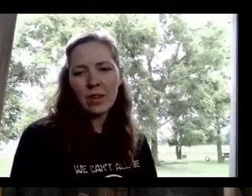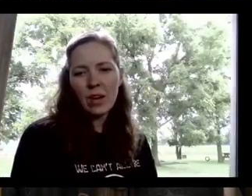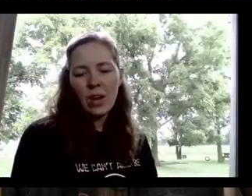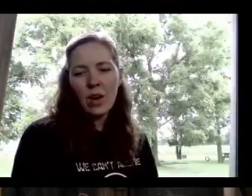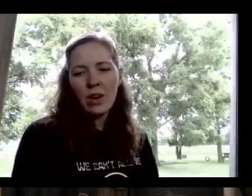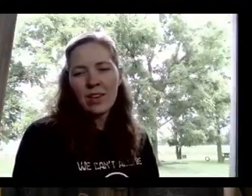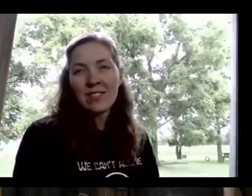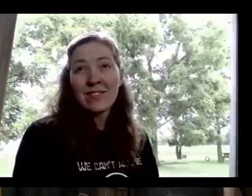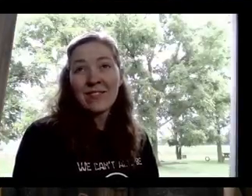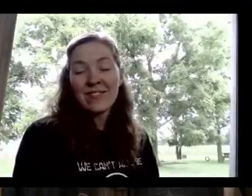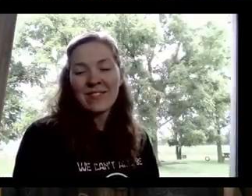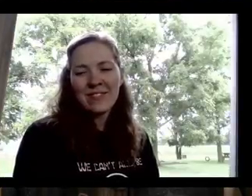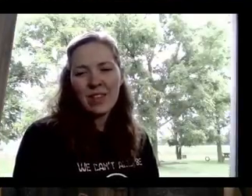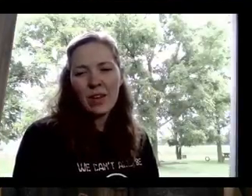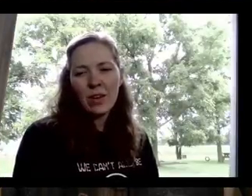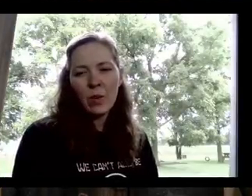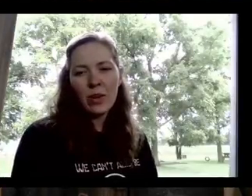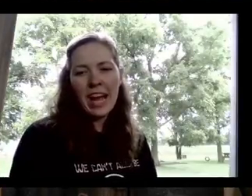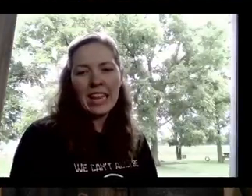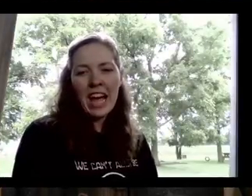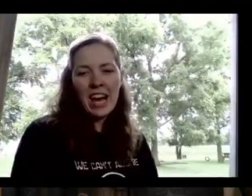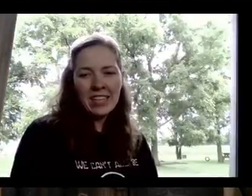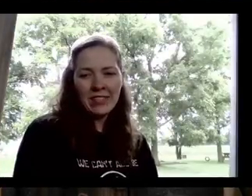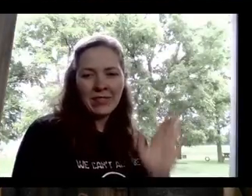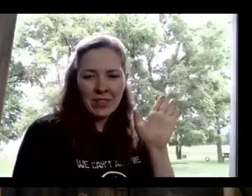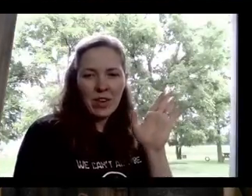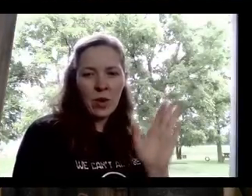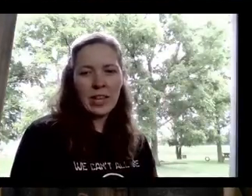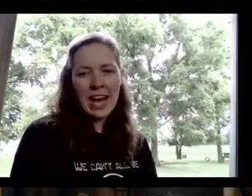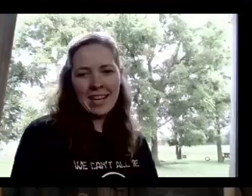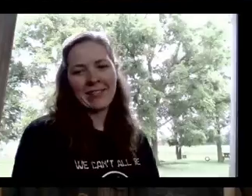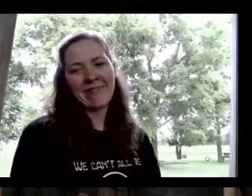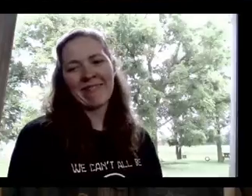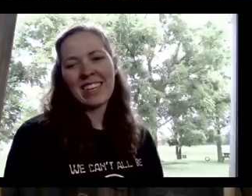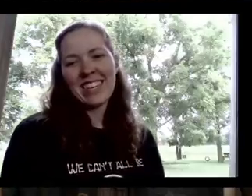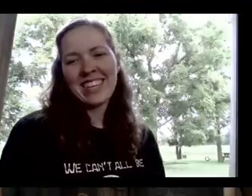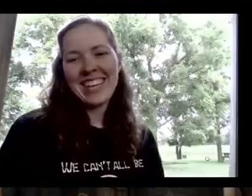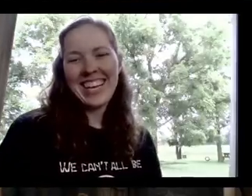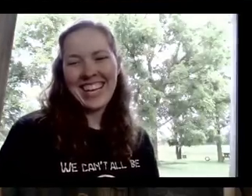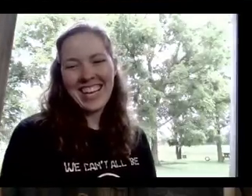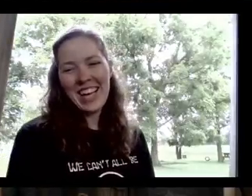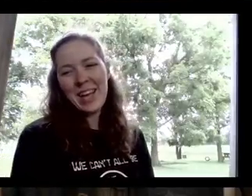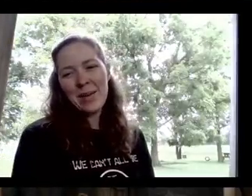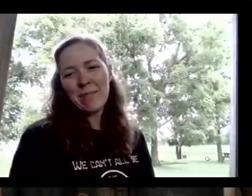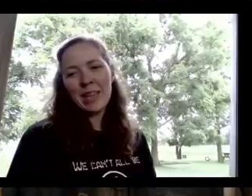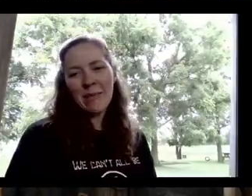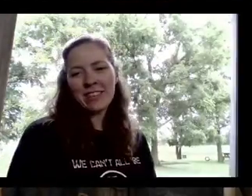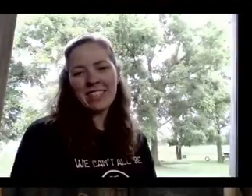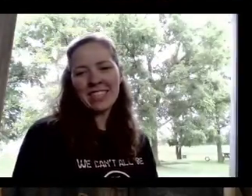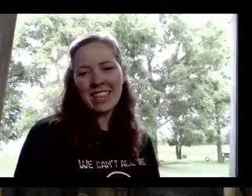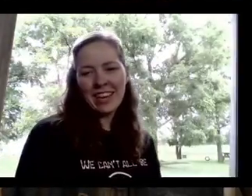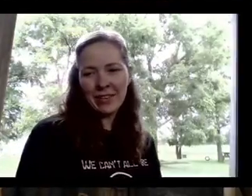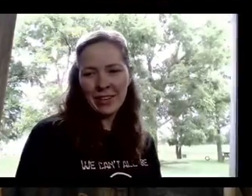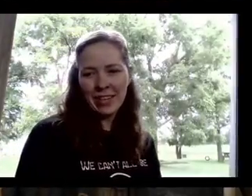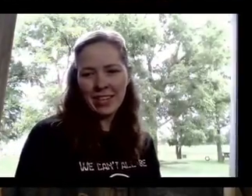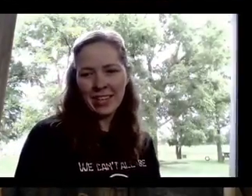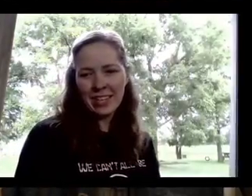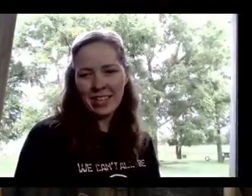sir. Thank you for being here. Jorge La. Hola. Hola. Billy Martin says